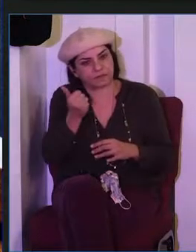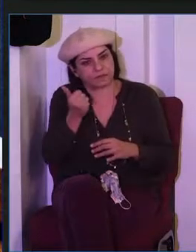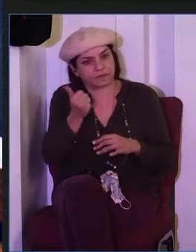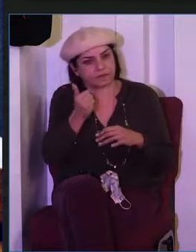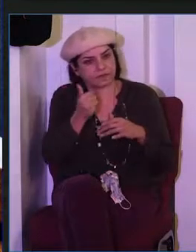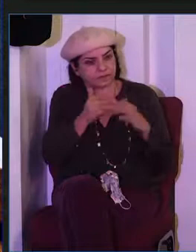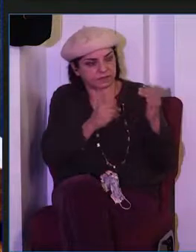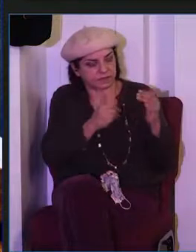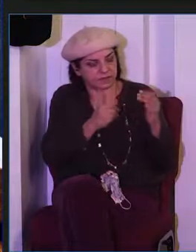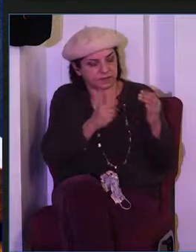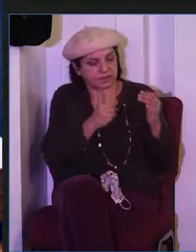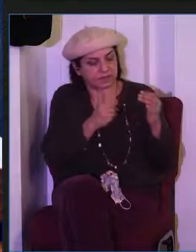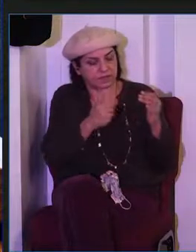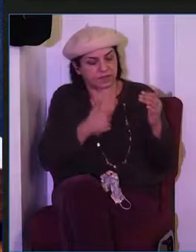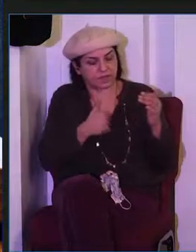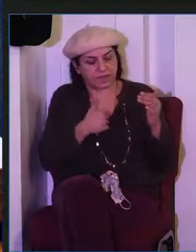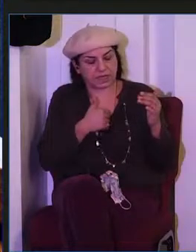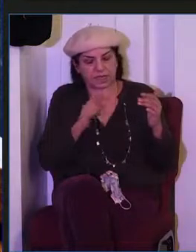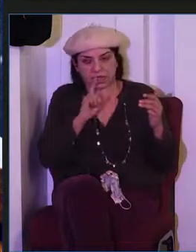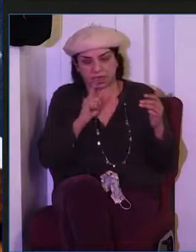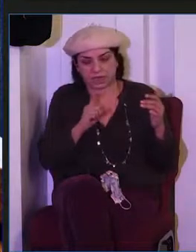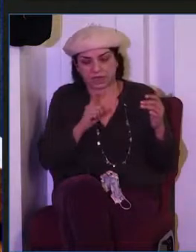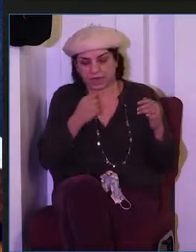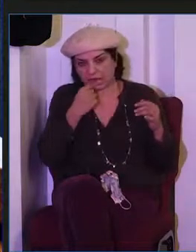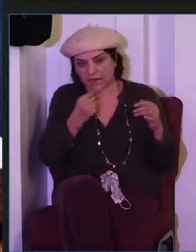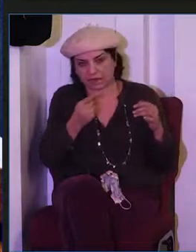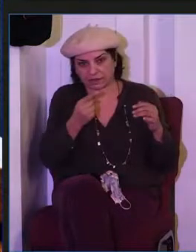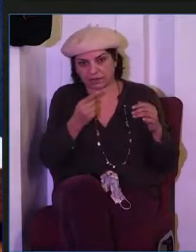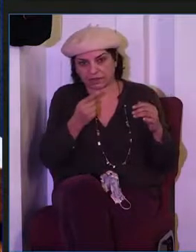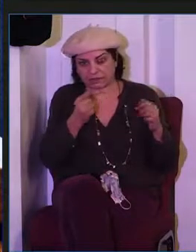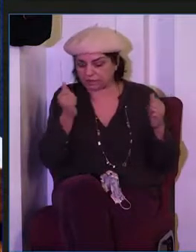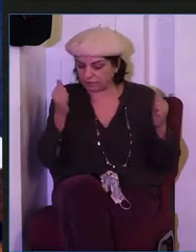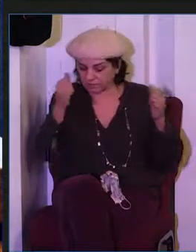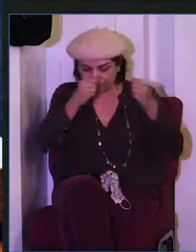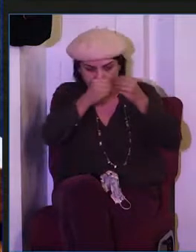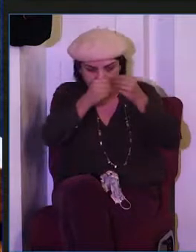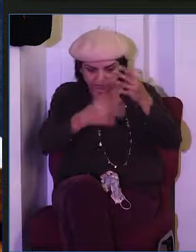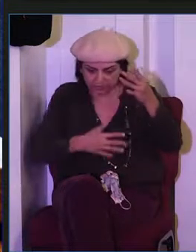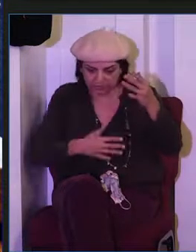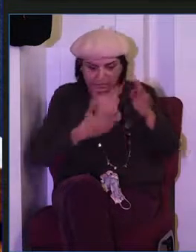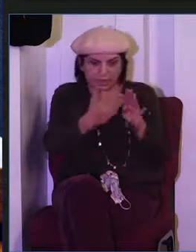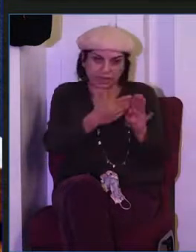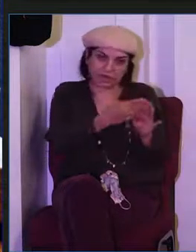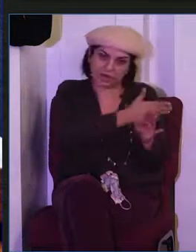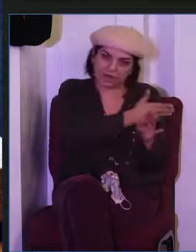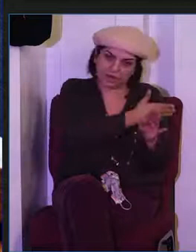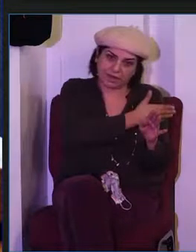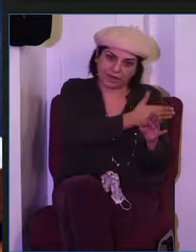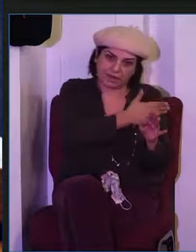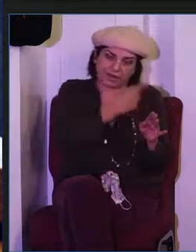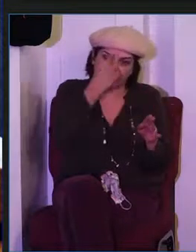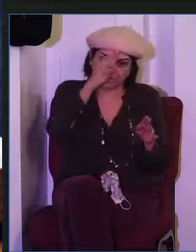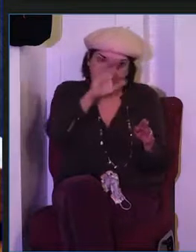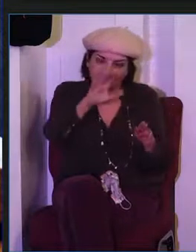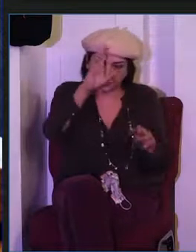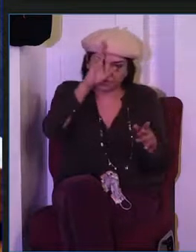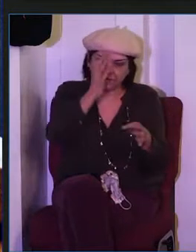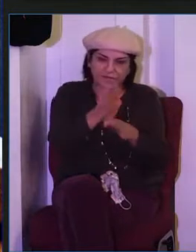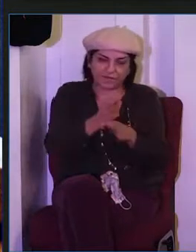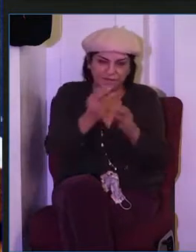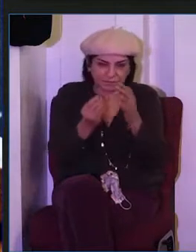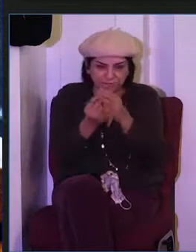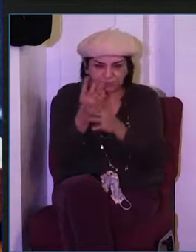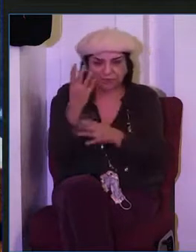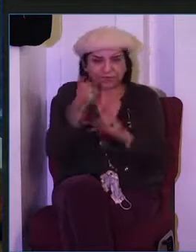these things in advance so that your faith will grow as these things come